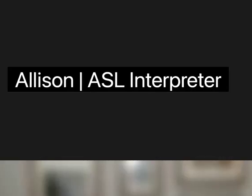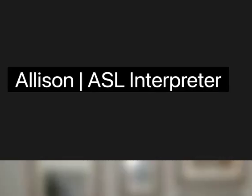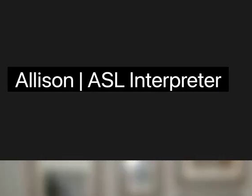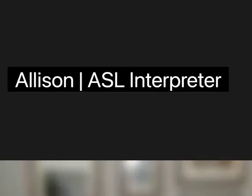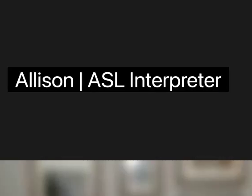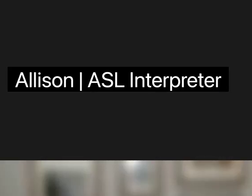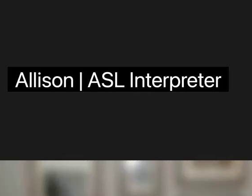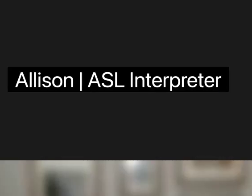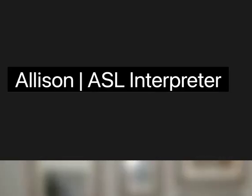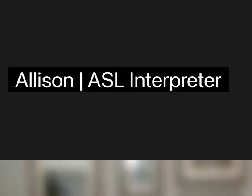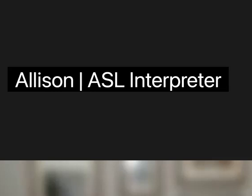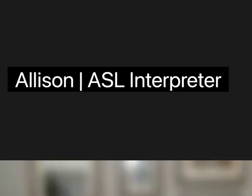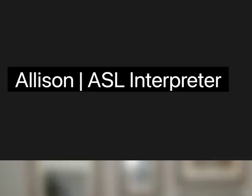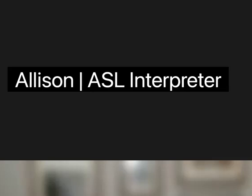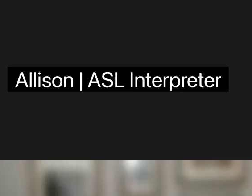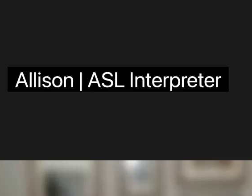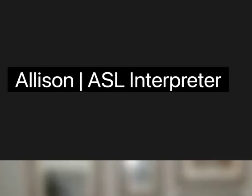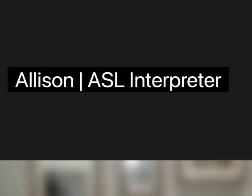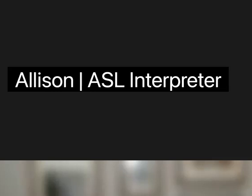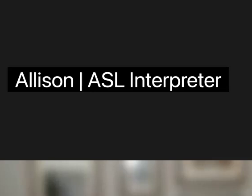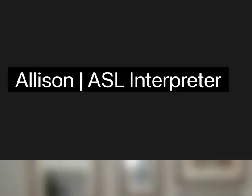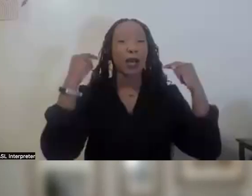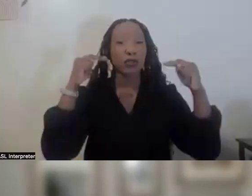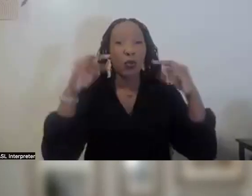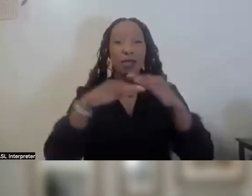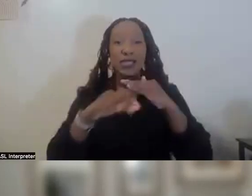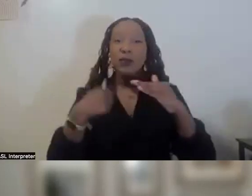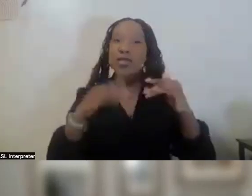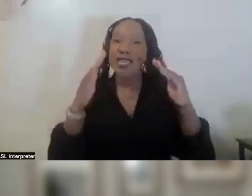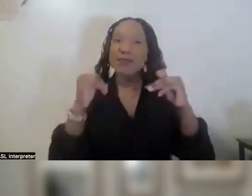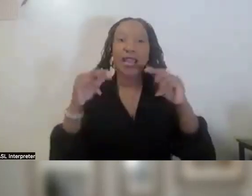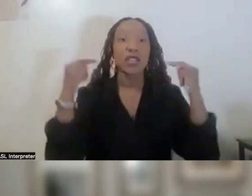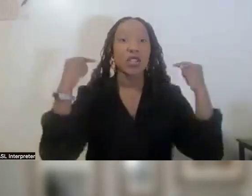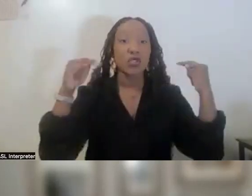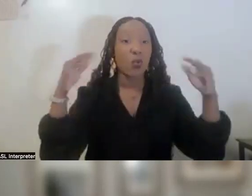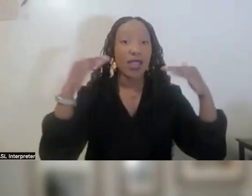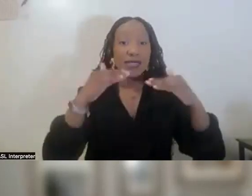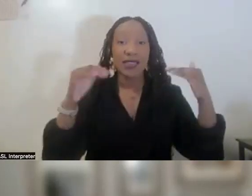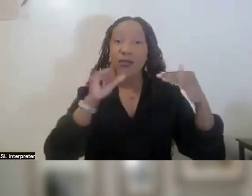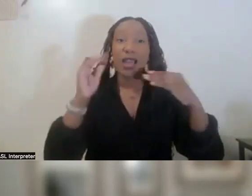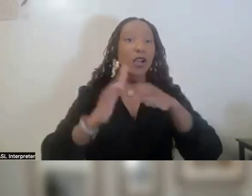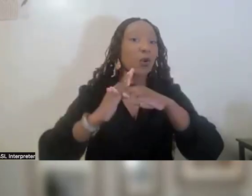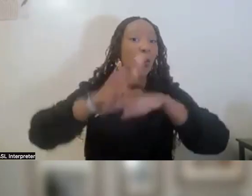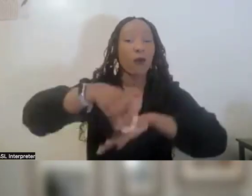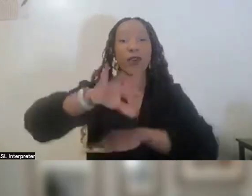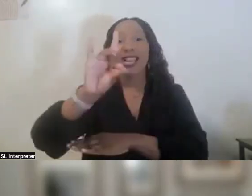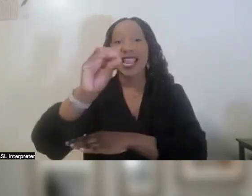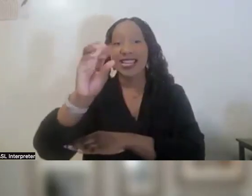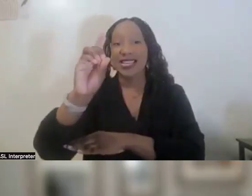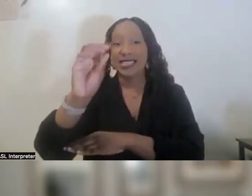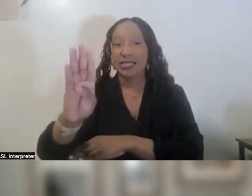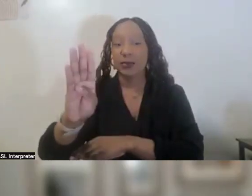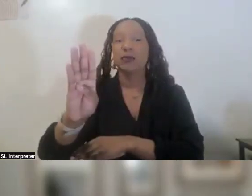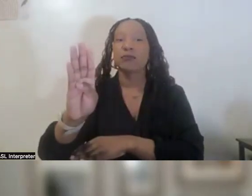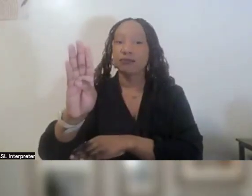the comments that came in, we're expecting that the noise level will not exceed 80 decibels. So that was just another